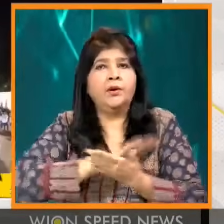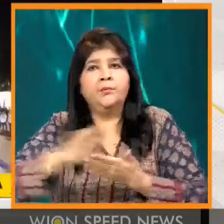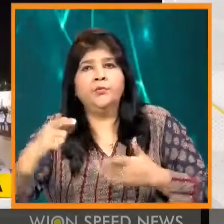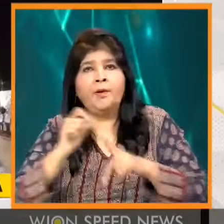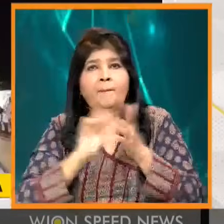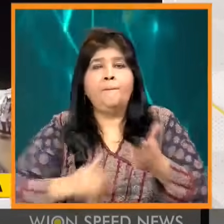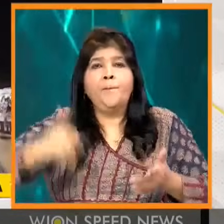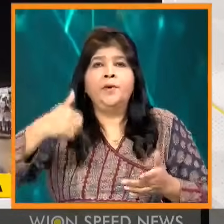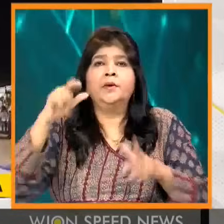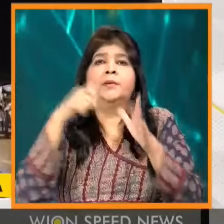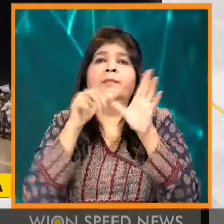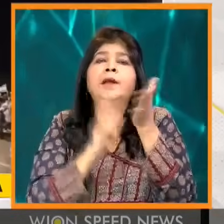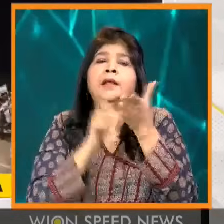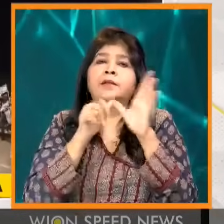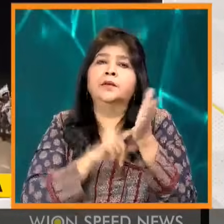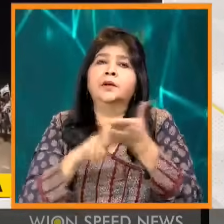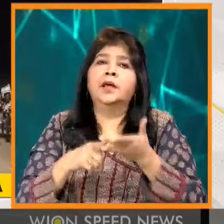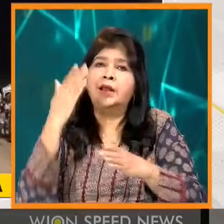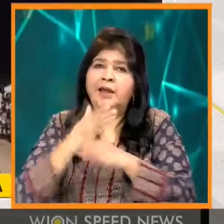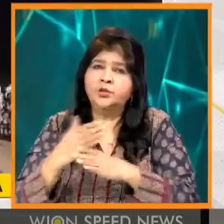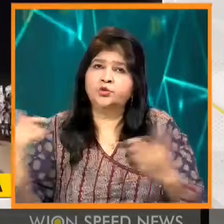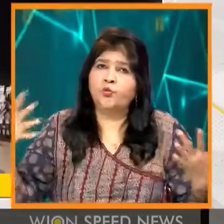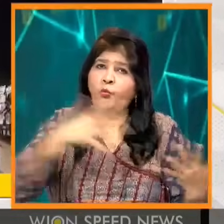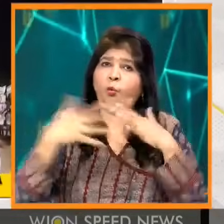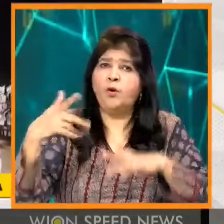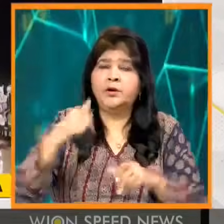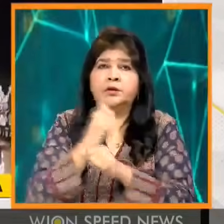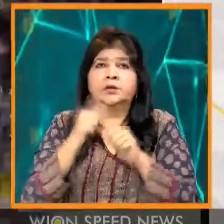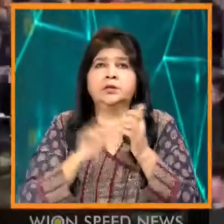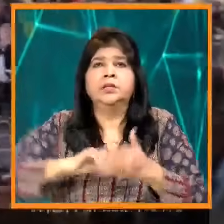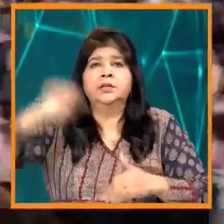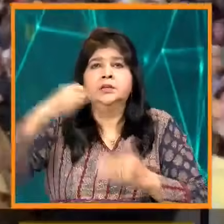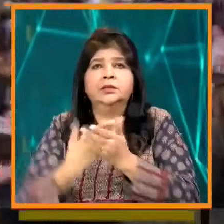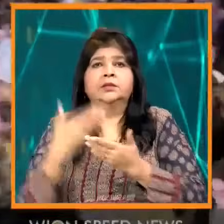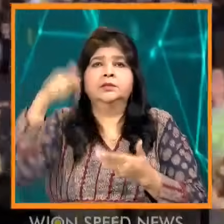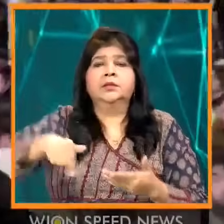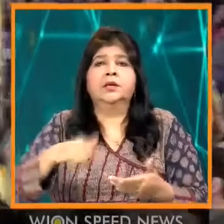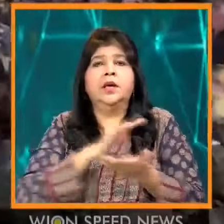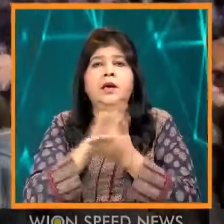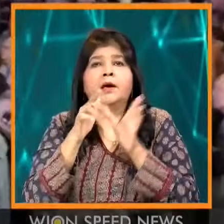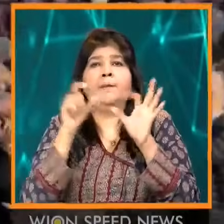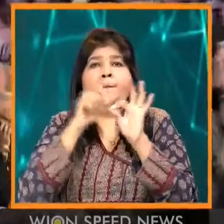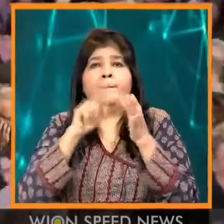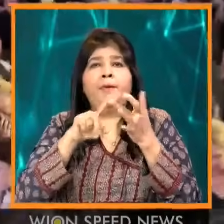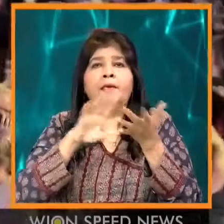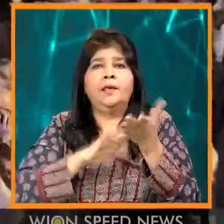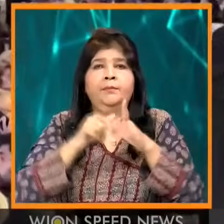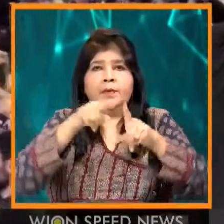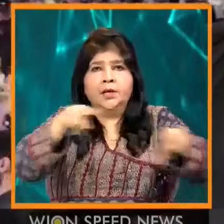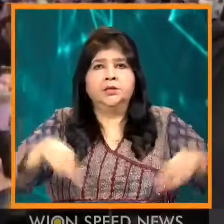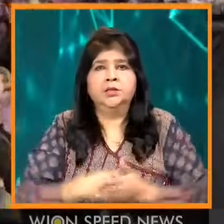Prime Minister Netanyahu and an end to the war in Gaza. Demonstrations took place at the Hapima Square, with